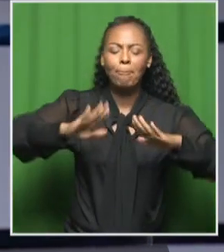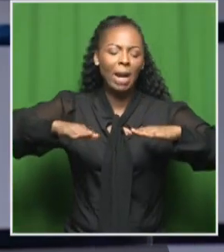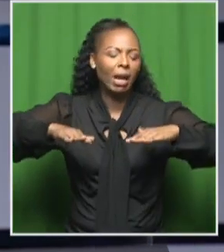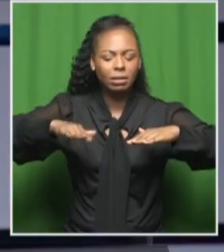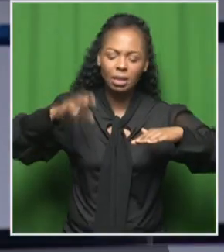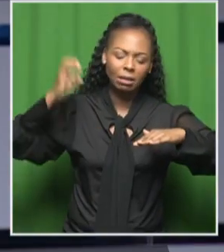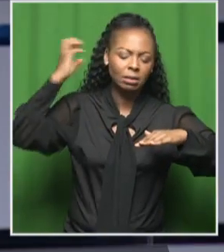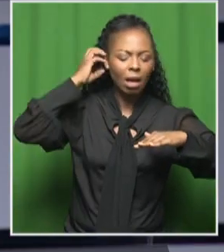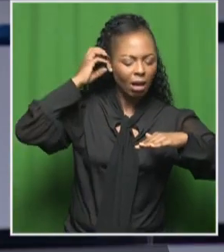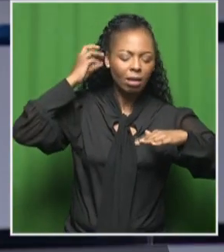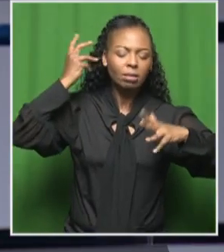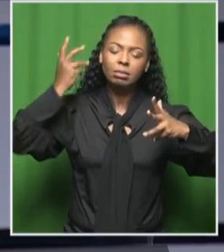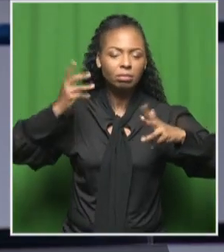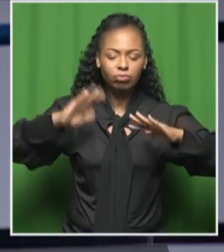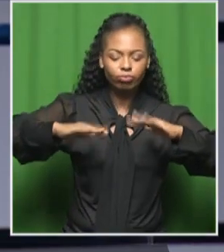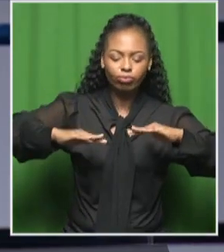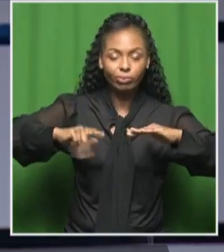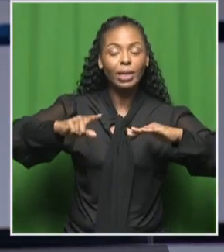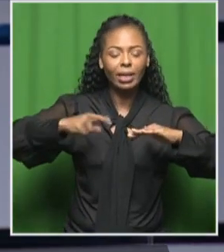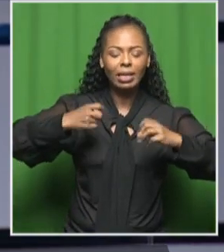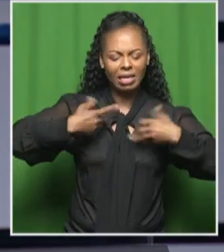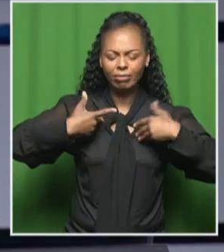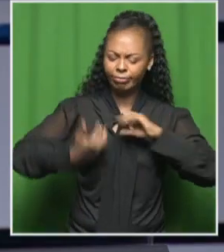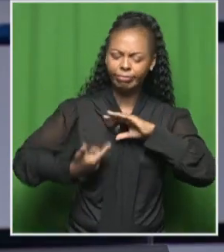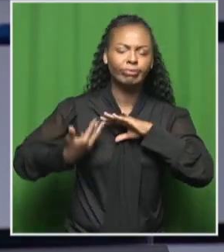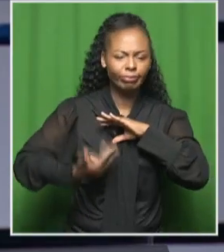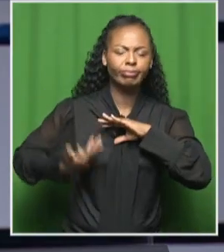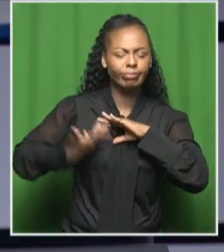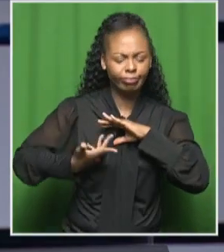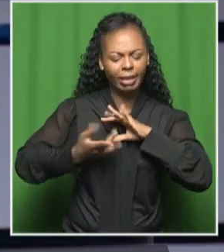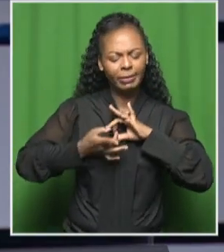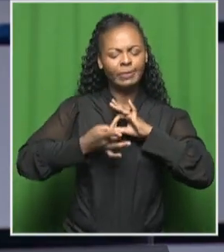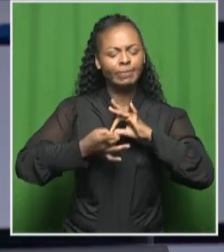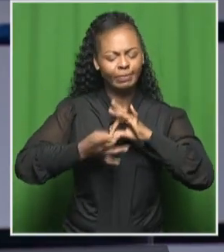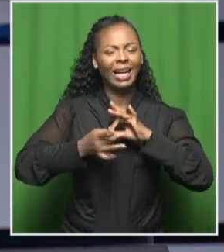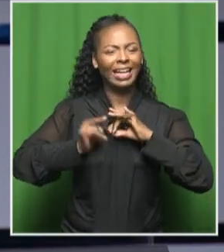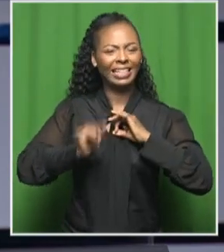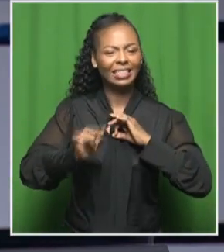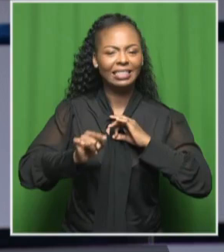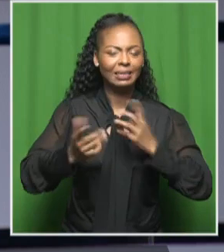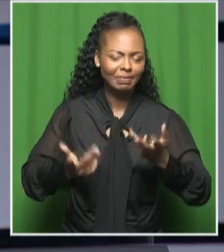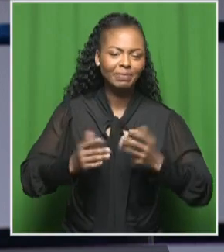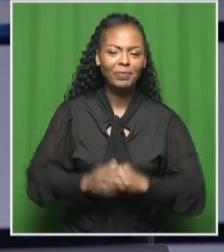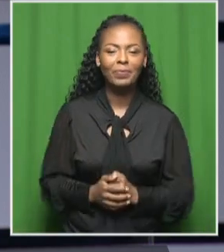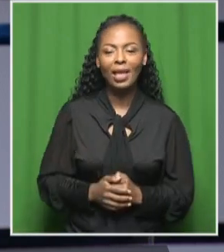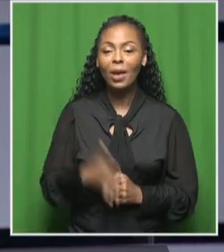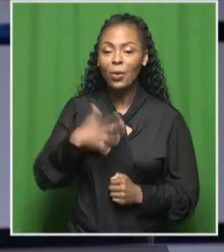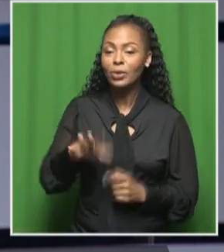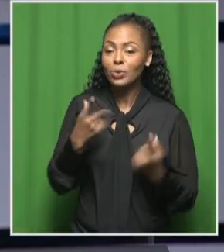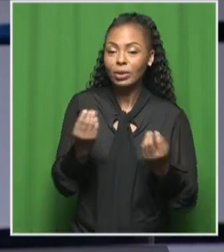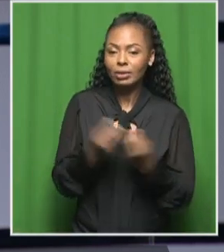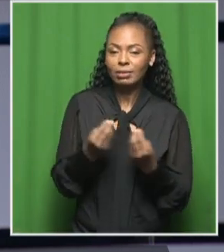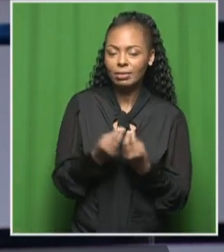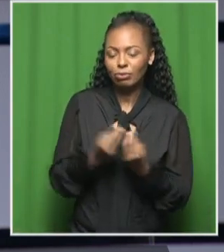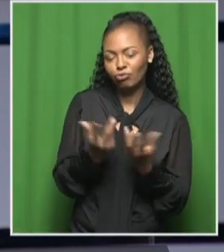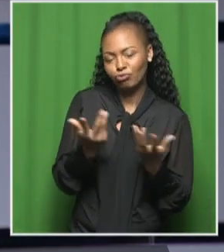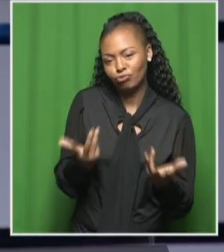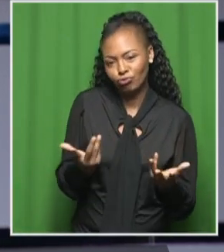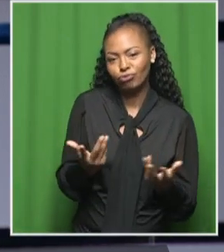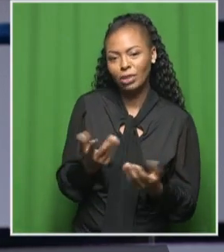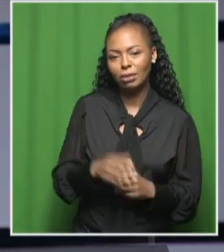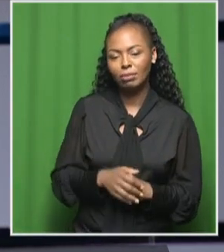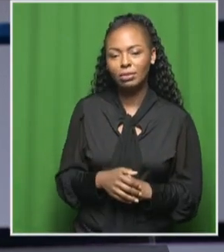vocal styles. You know, so it's, for me, of course, I keep saying I want to do something that definitely with Mary J. Love